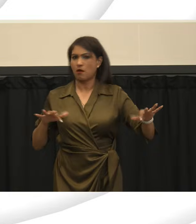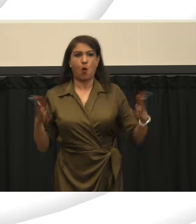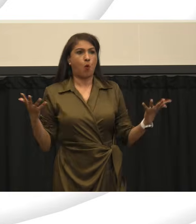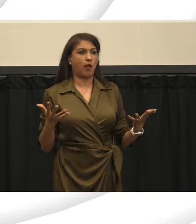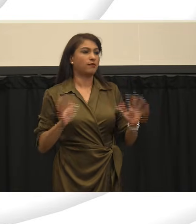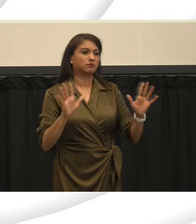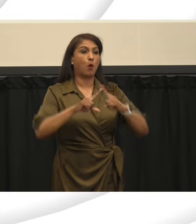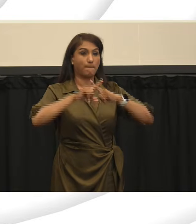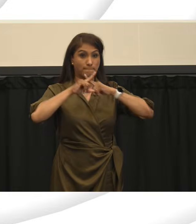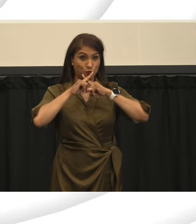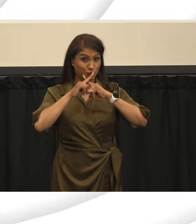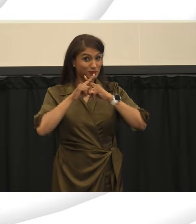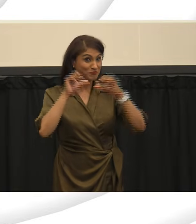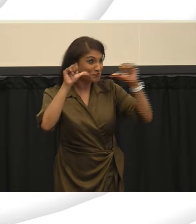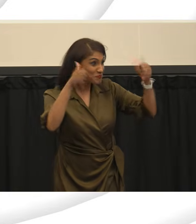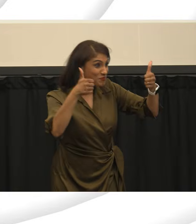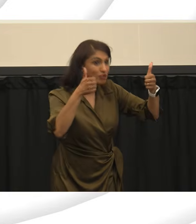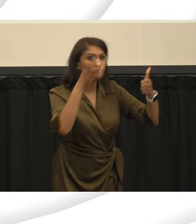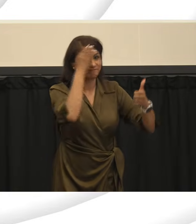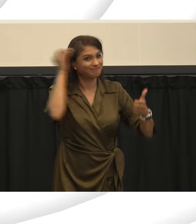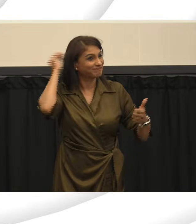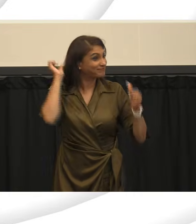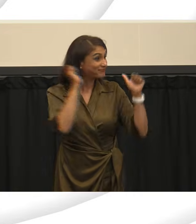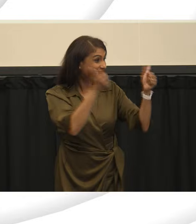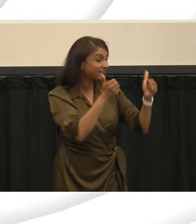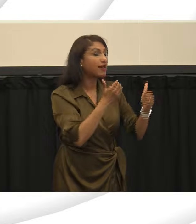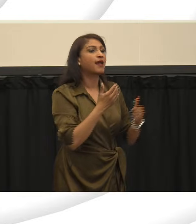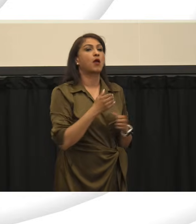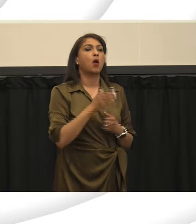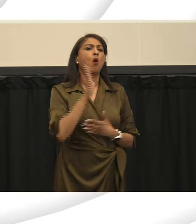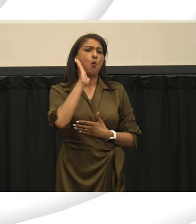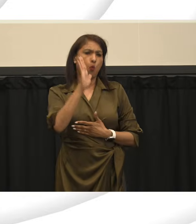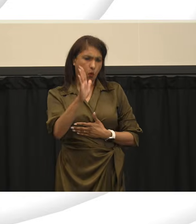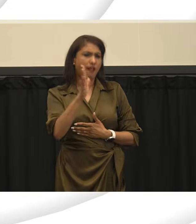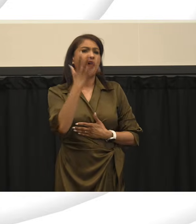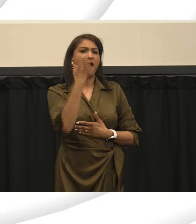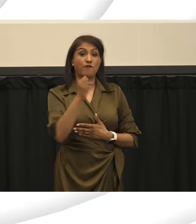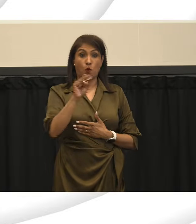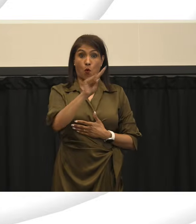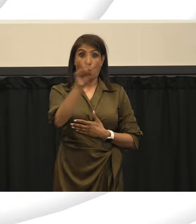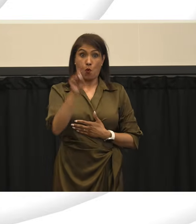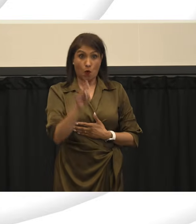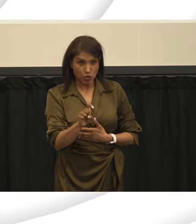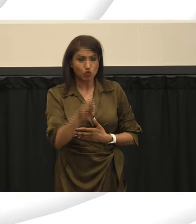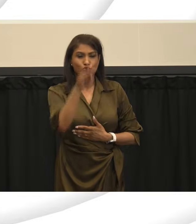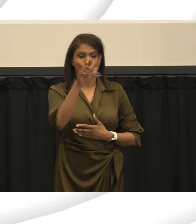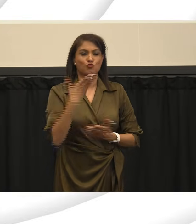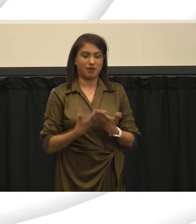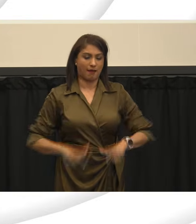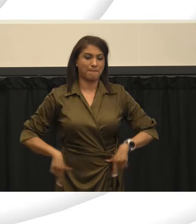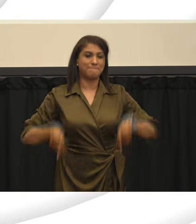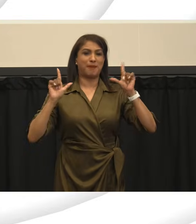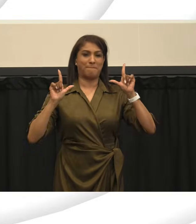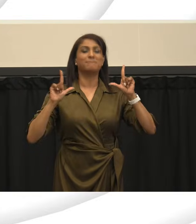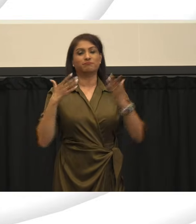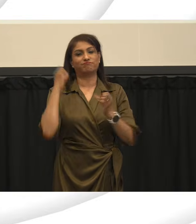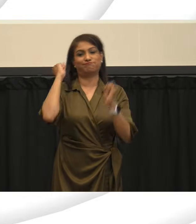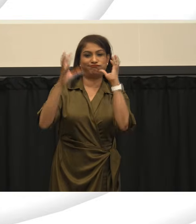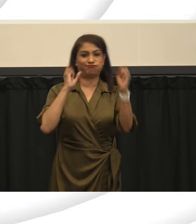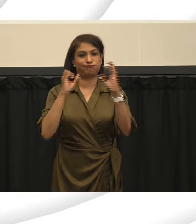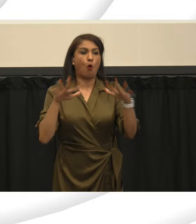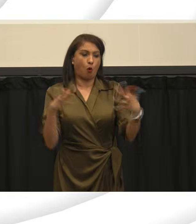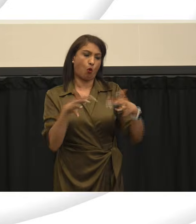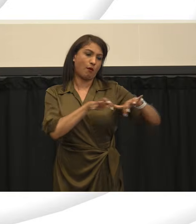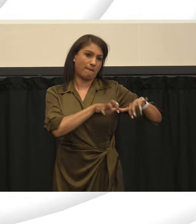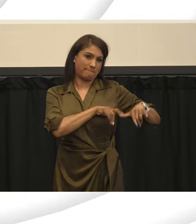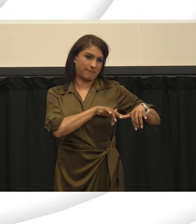We don't want to be distracted by background sound. So just please bear those two important notes in mind. If you do have questions, we will